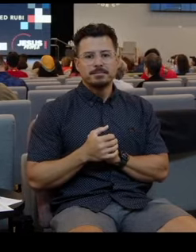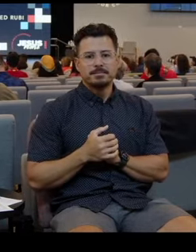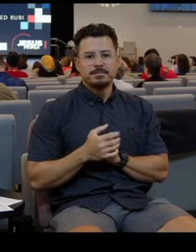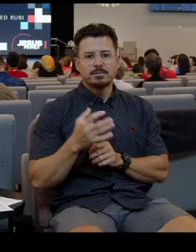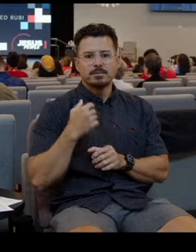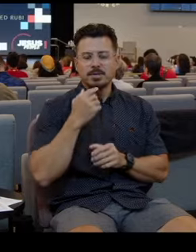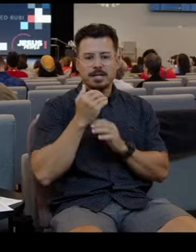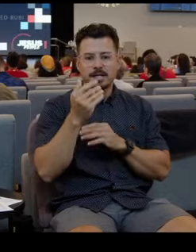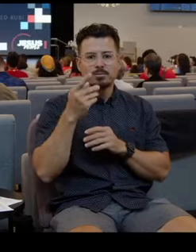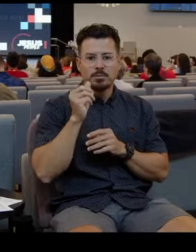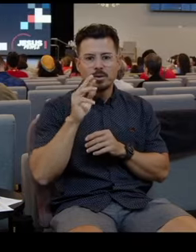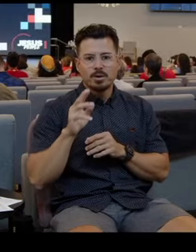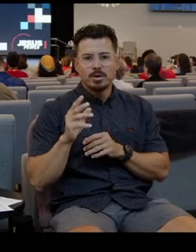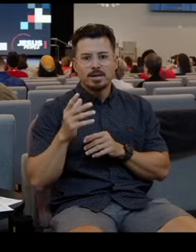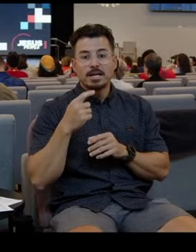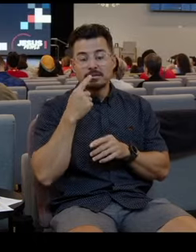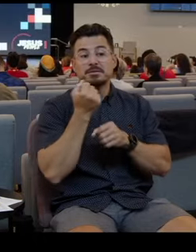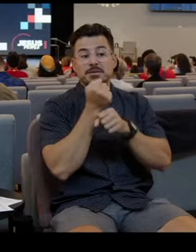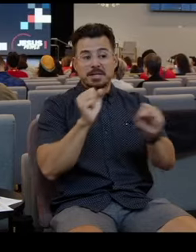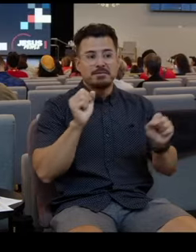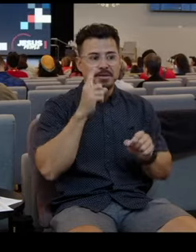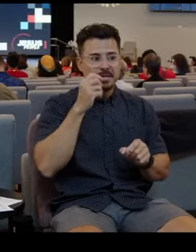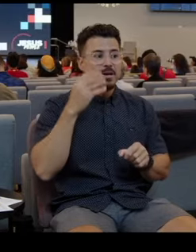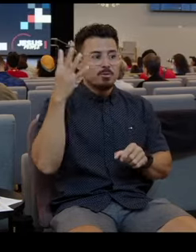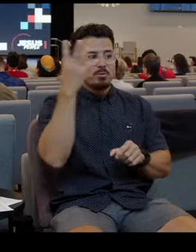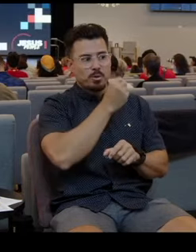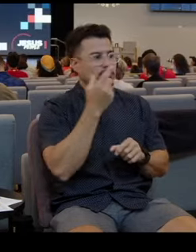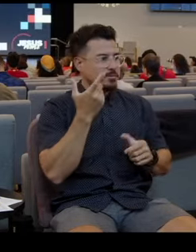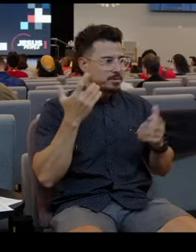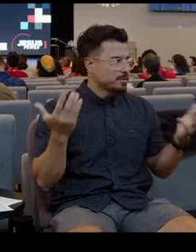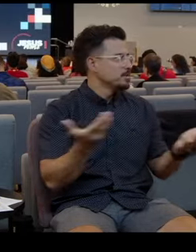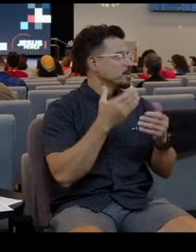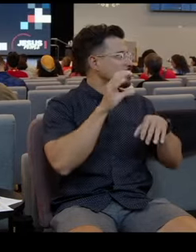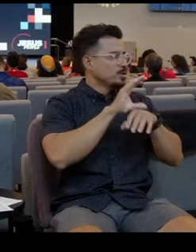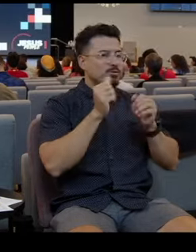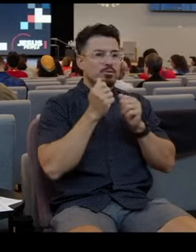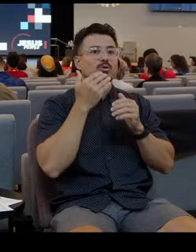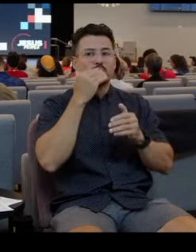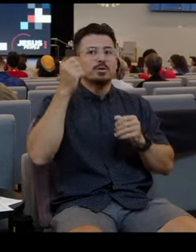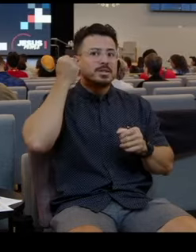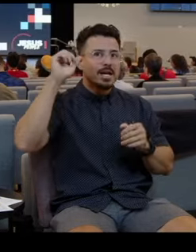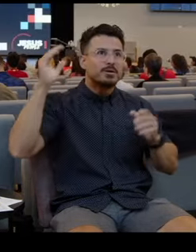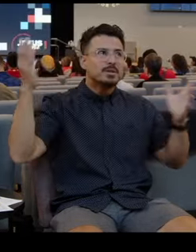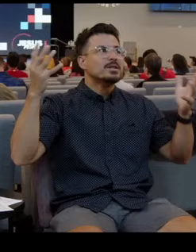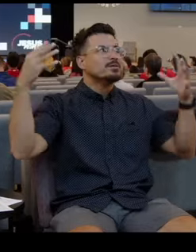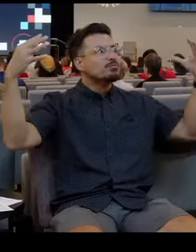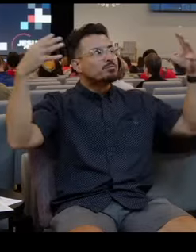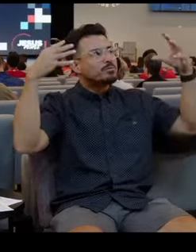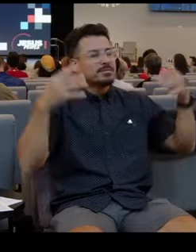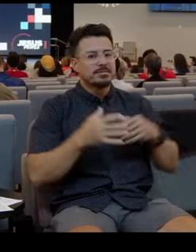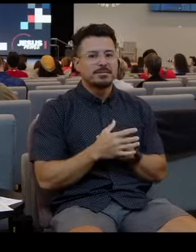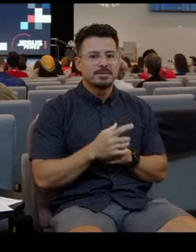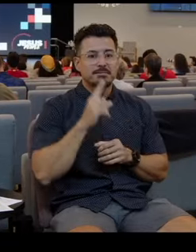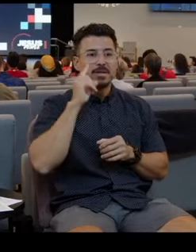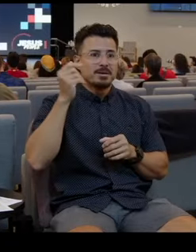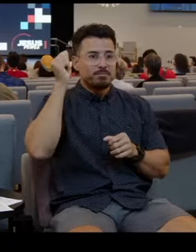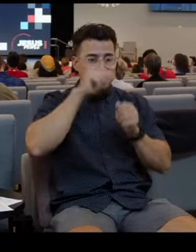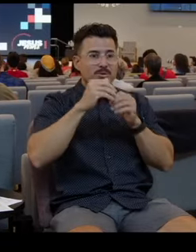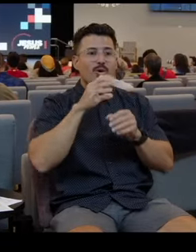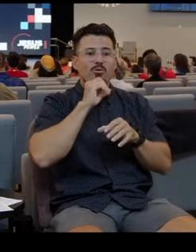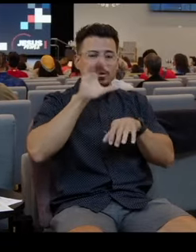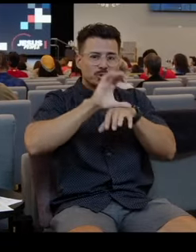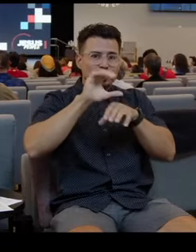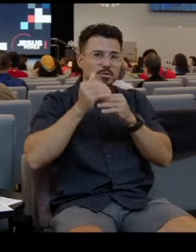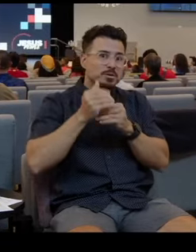ahead and say the next part. I can say it safely now because we're in a beautiful venue with great sound. But you know that sanctuary across the courtyard over